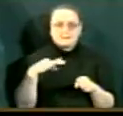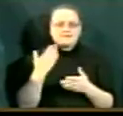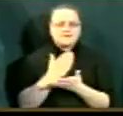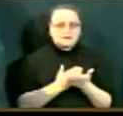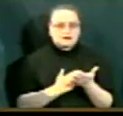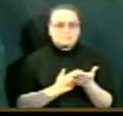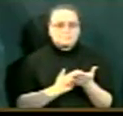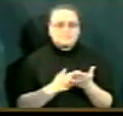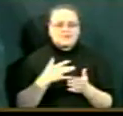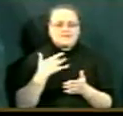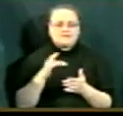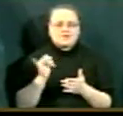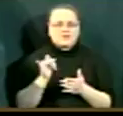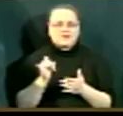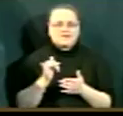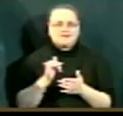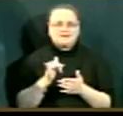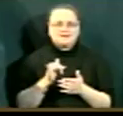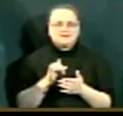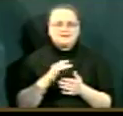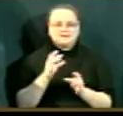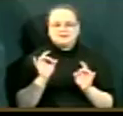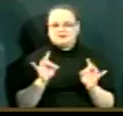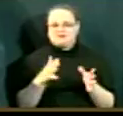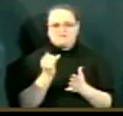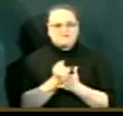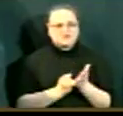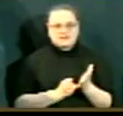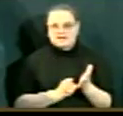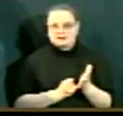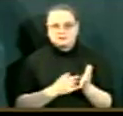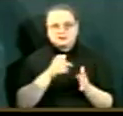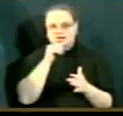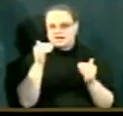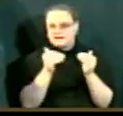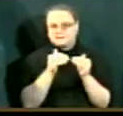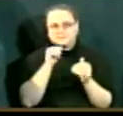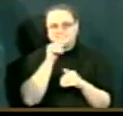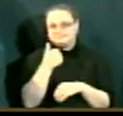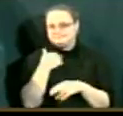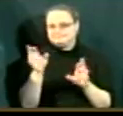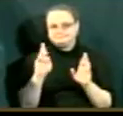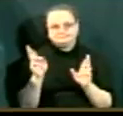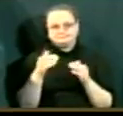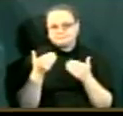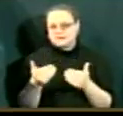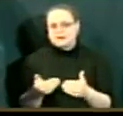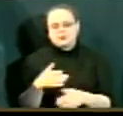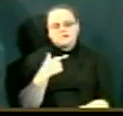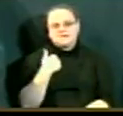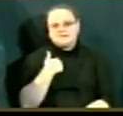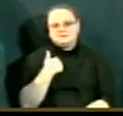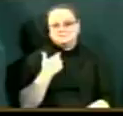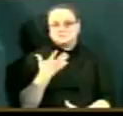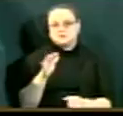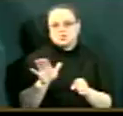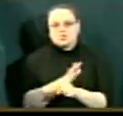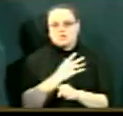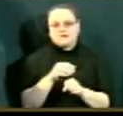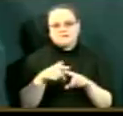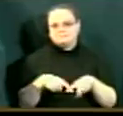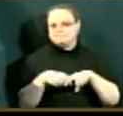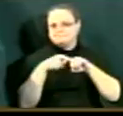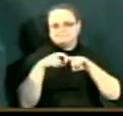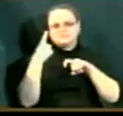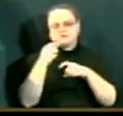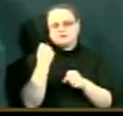some, they feel like it's so poorly designed and so unfair to not have it ready to go that they just want the whole thing suspended